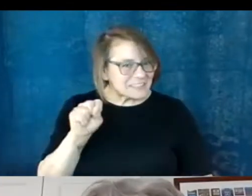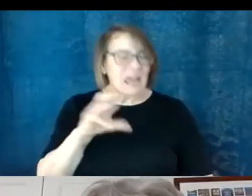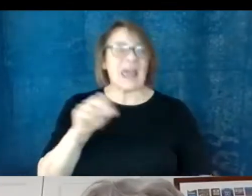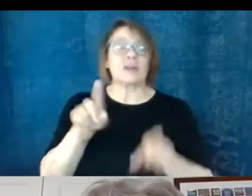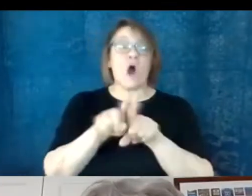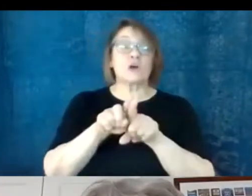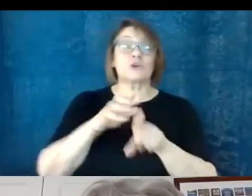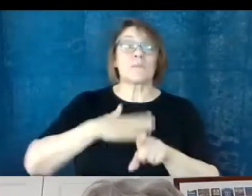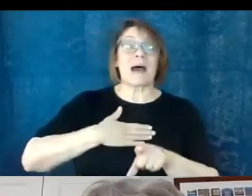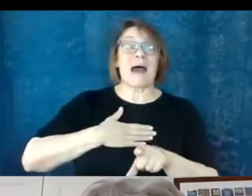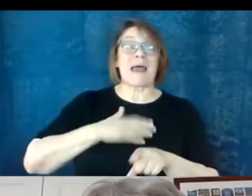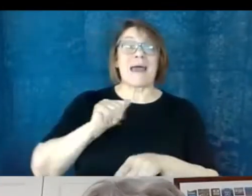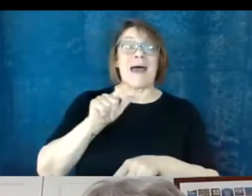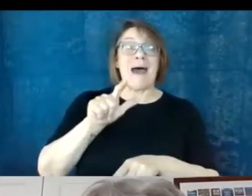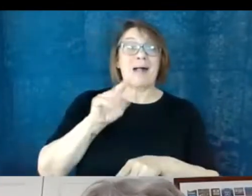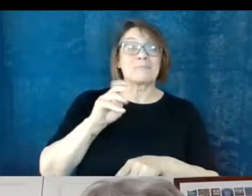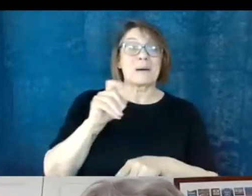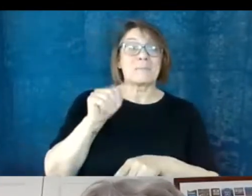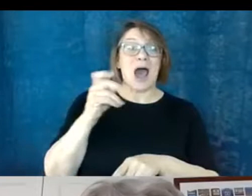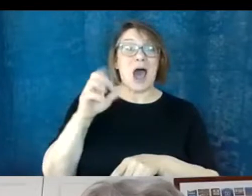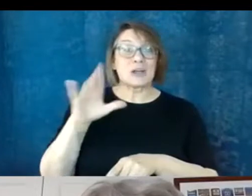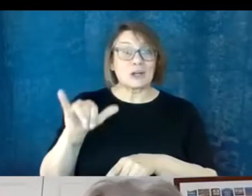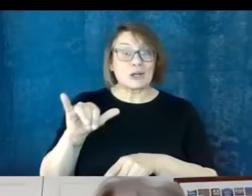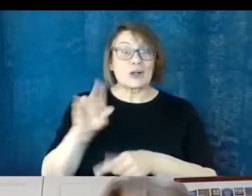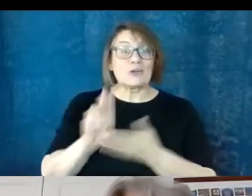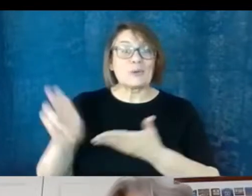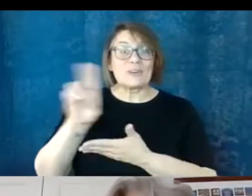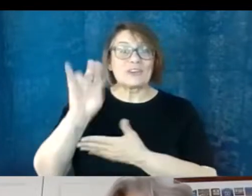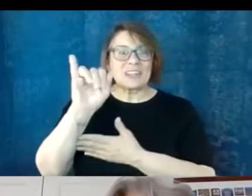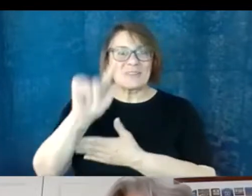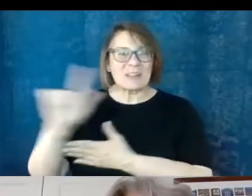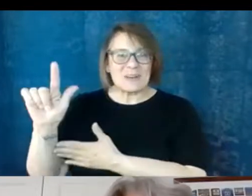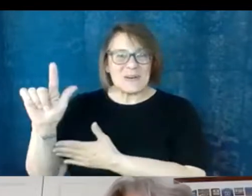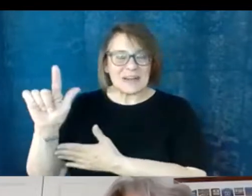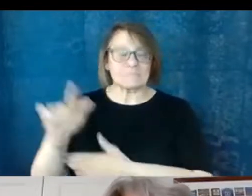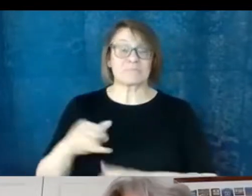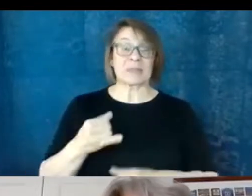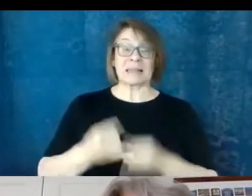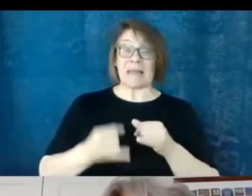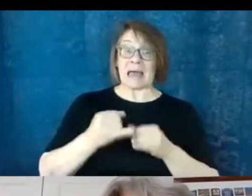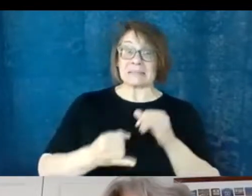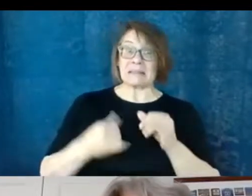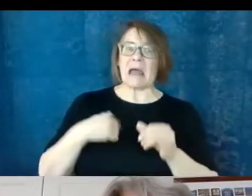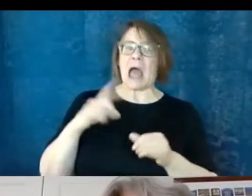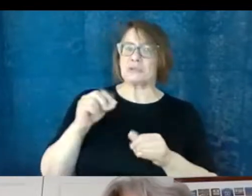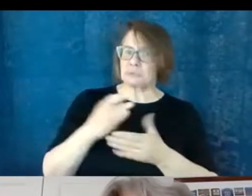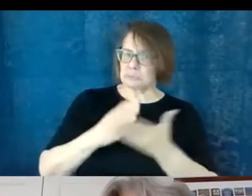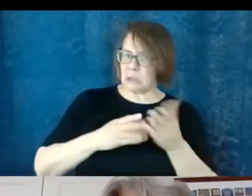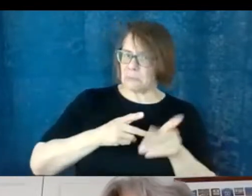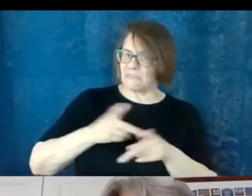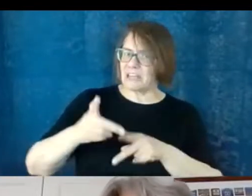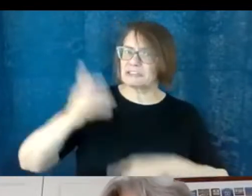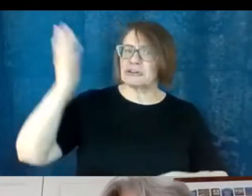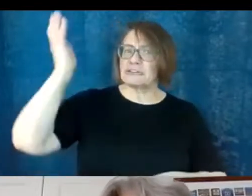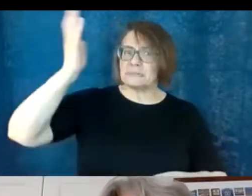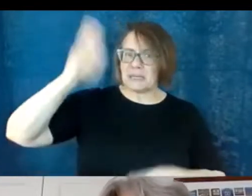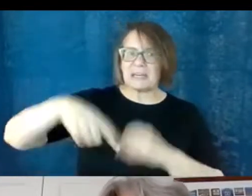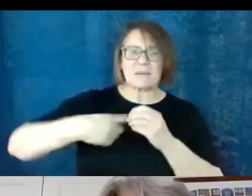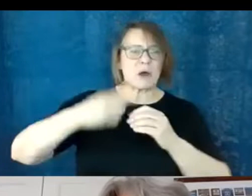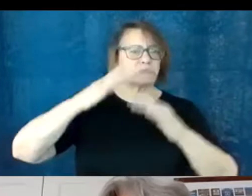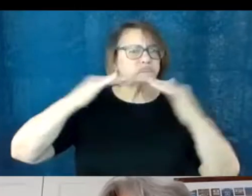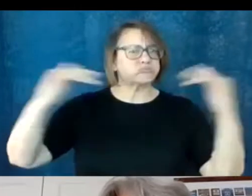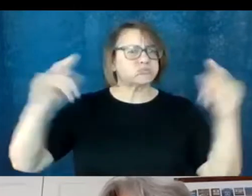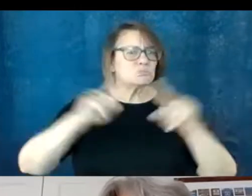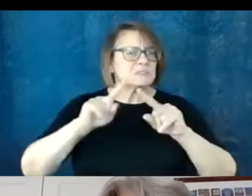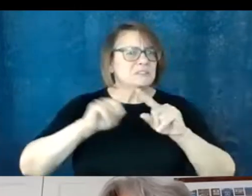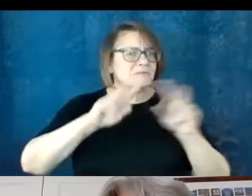alma mater, the University of Illinois. Lastly, I do some professional speaking on a variety of